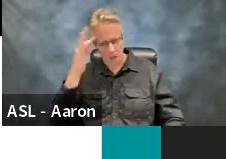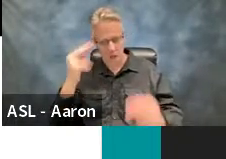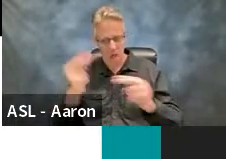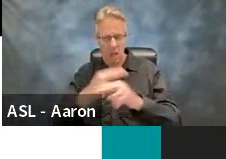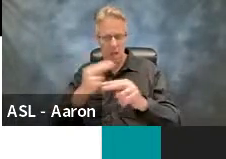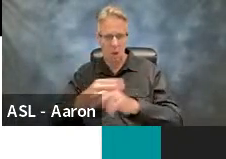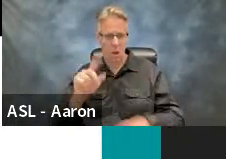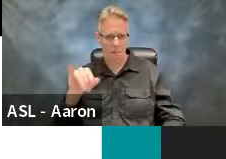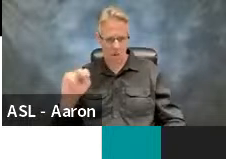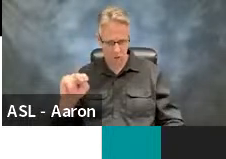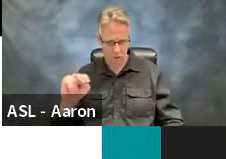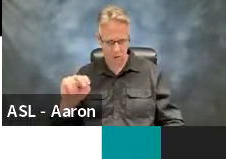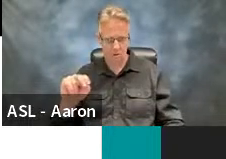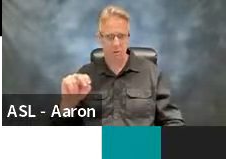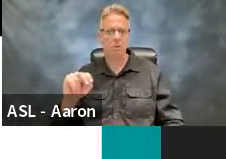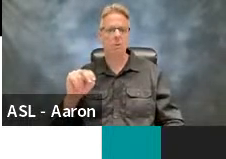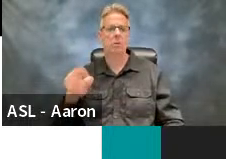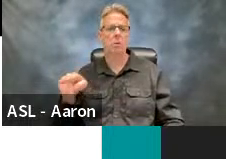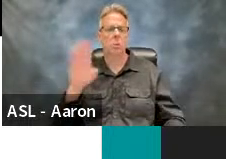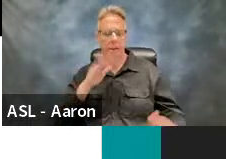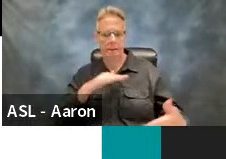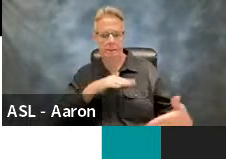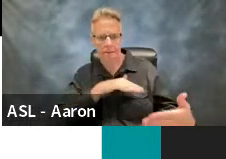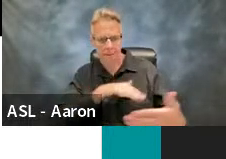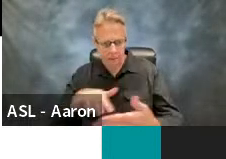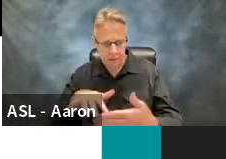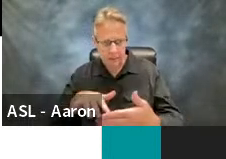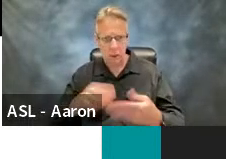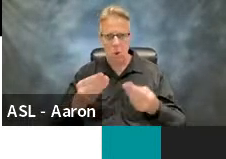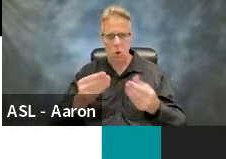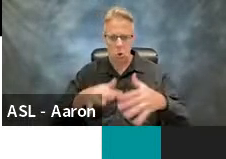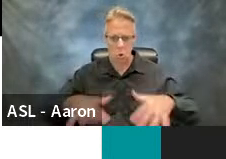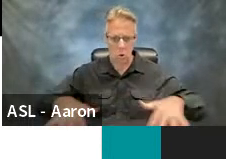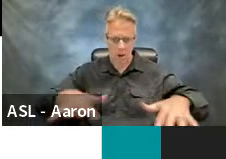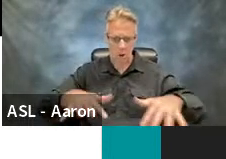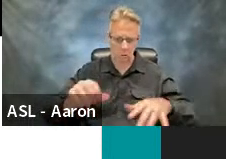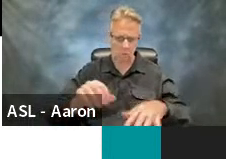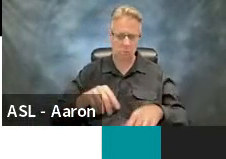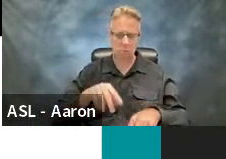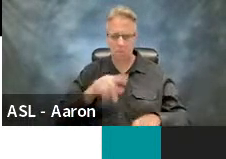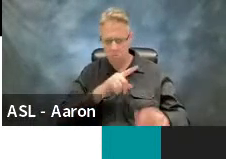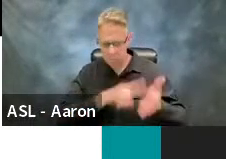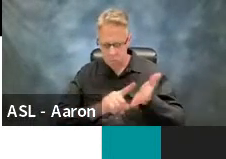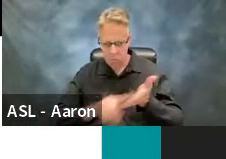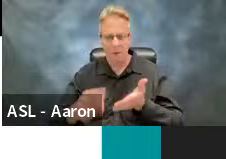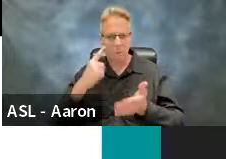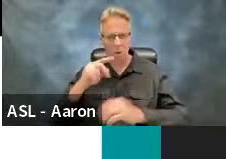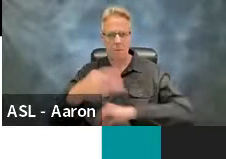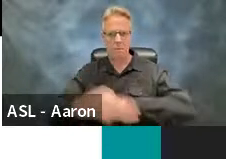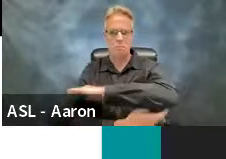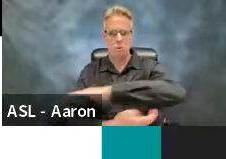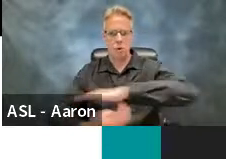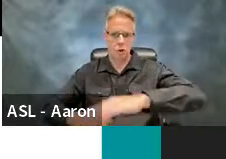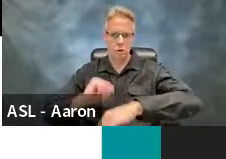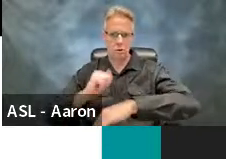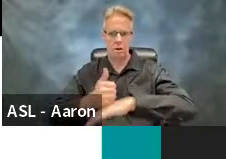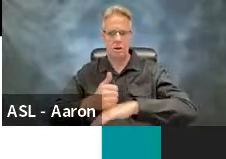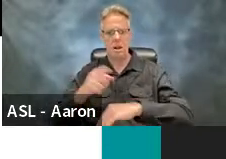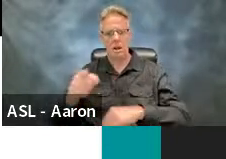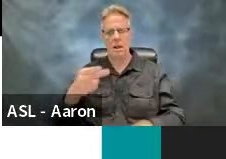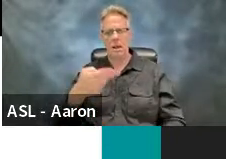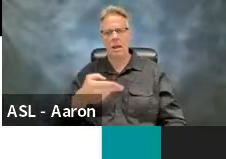Administration to study ground conditions for the bridge on Hayden